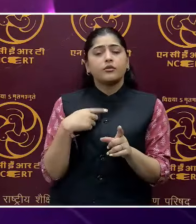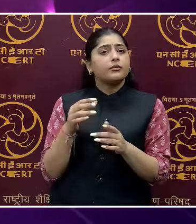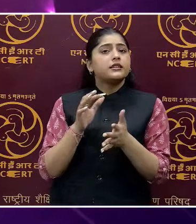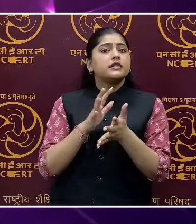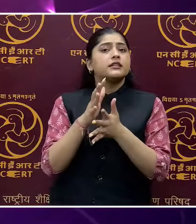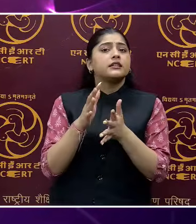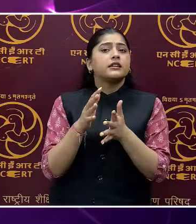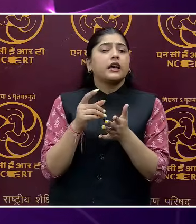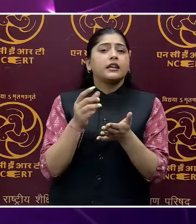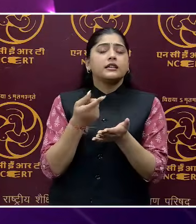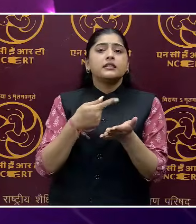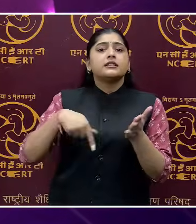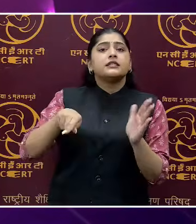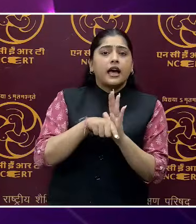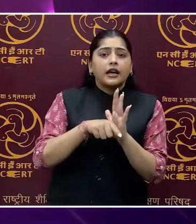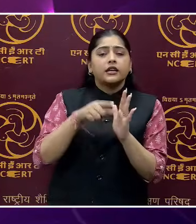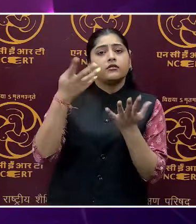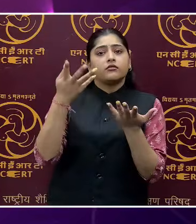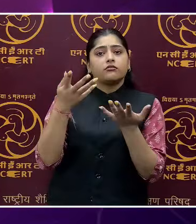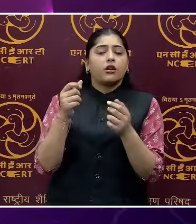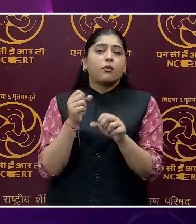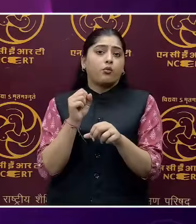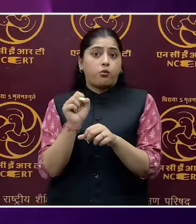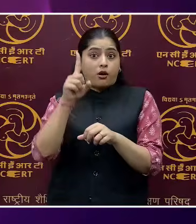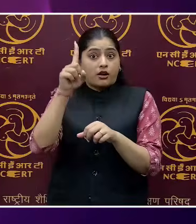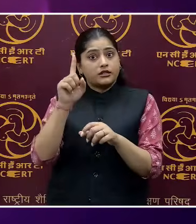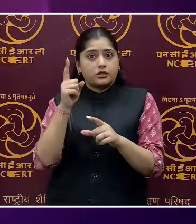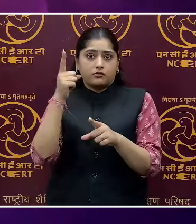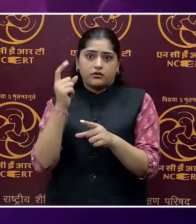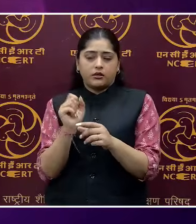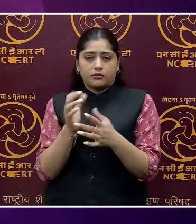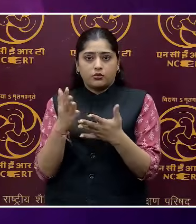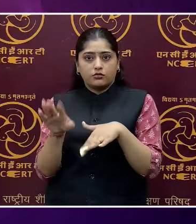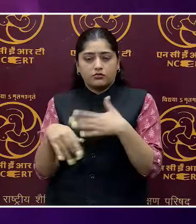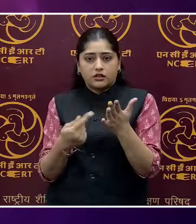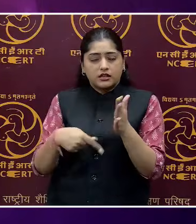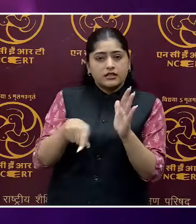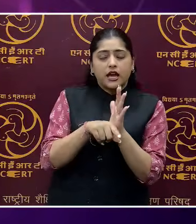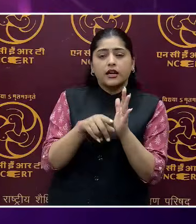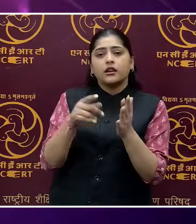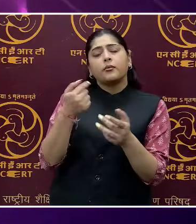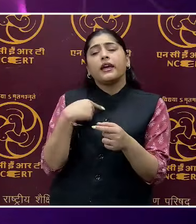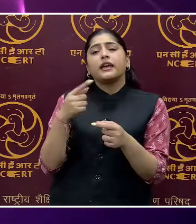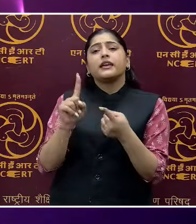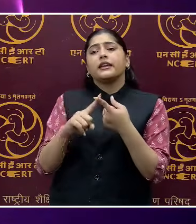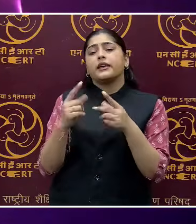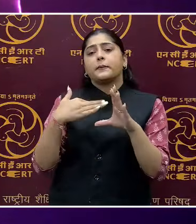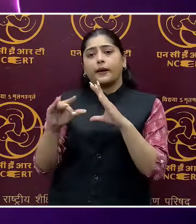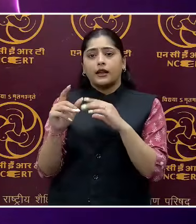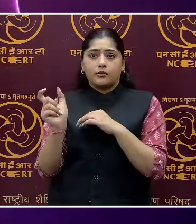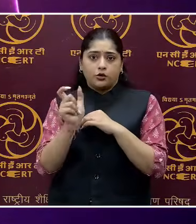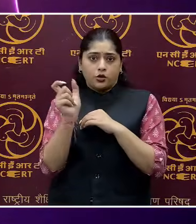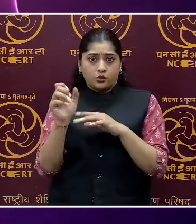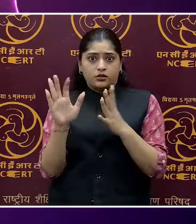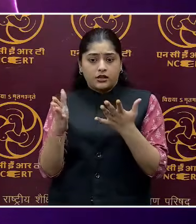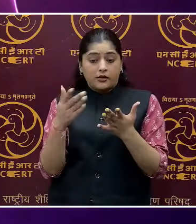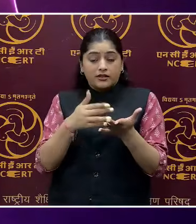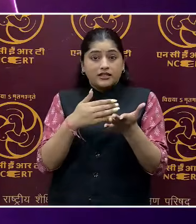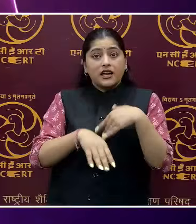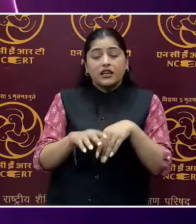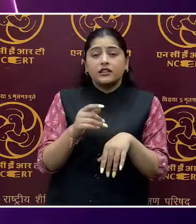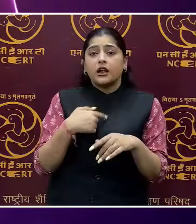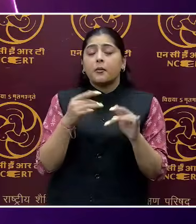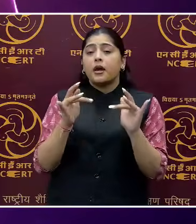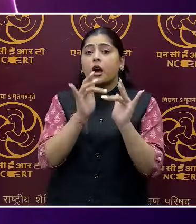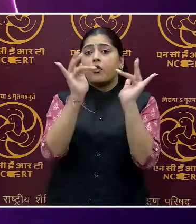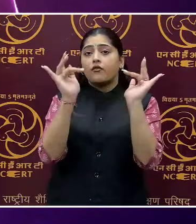once with our Gmail ID. After that, we do not need any procedure to follow up, and only the Wi-Fi is required for to access